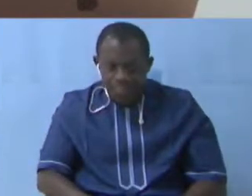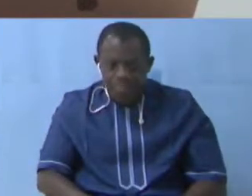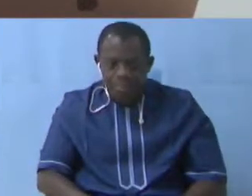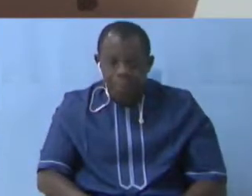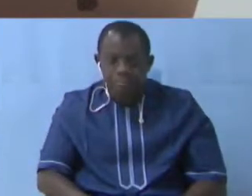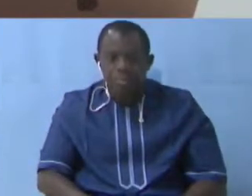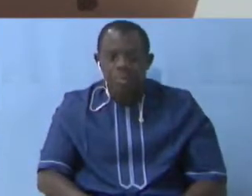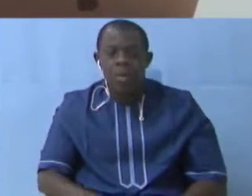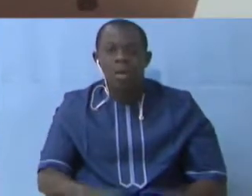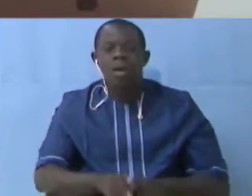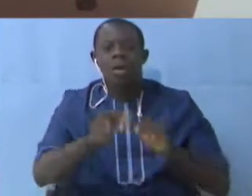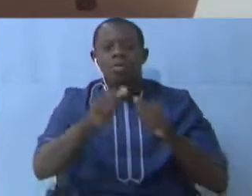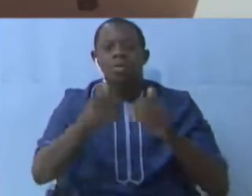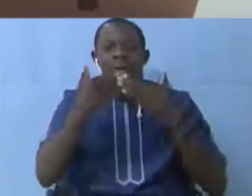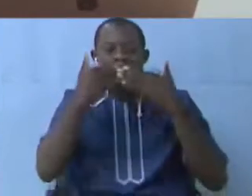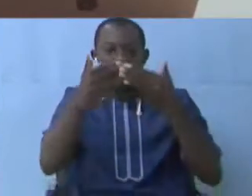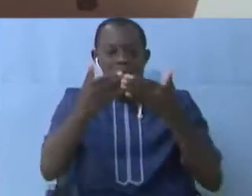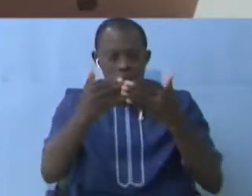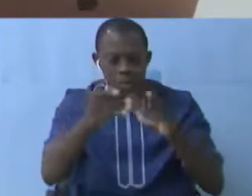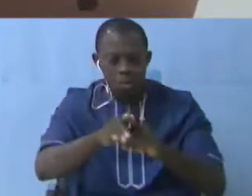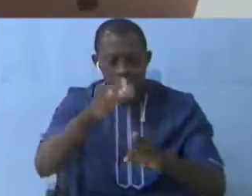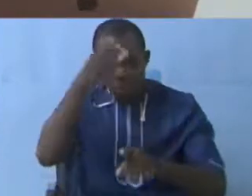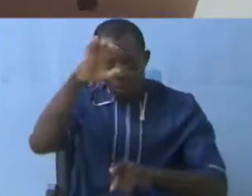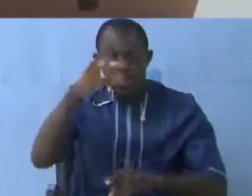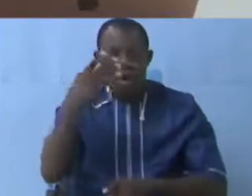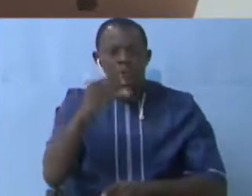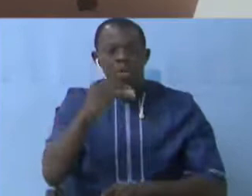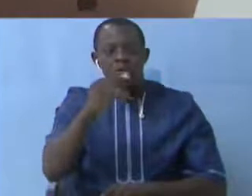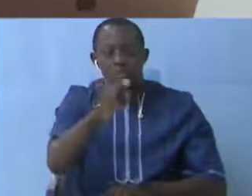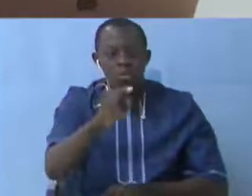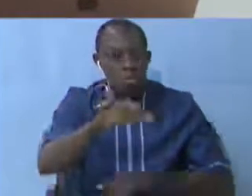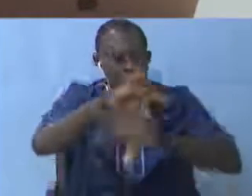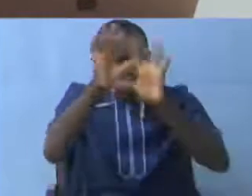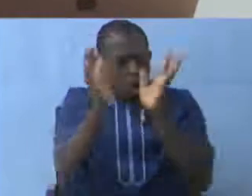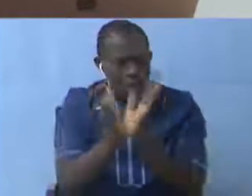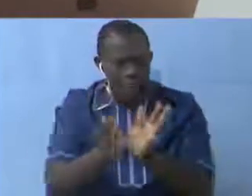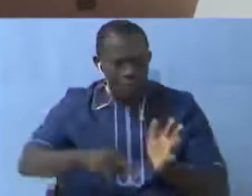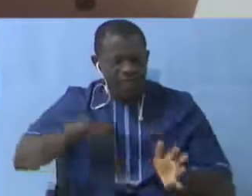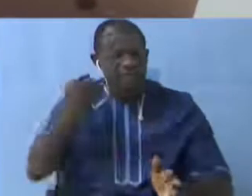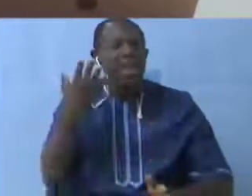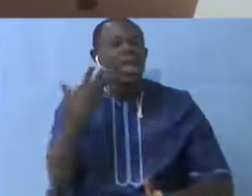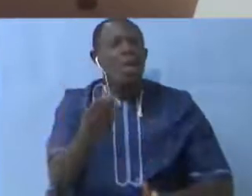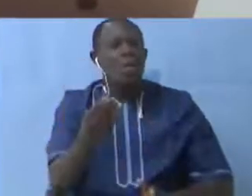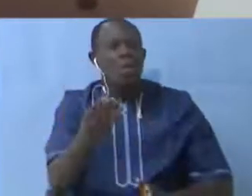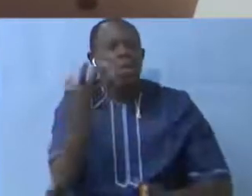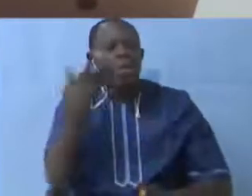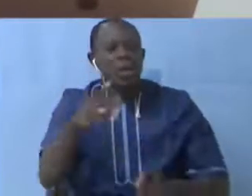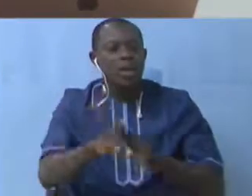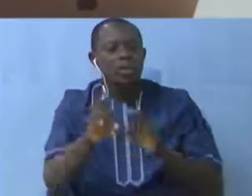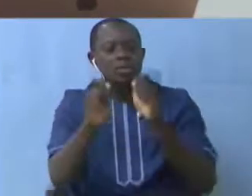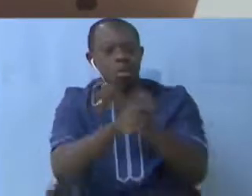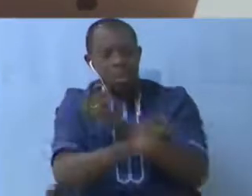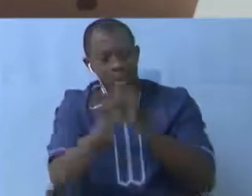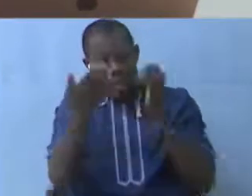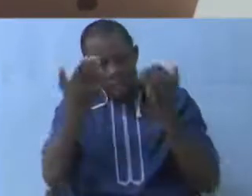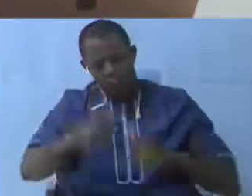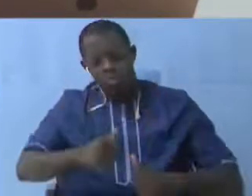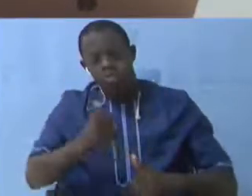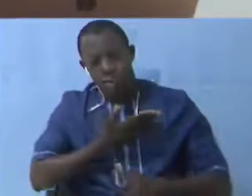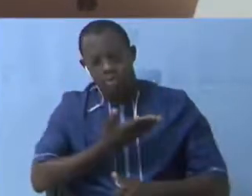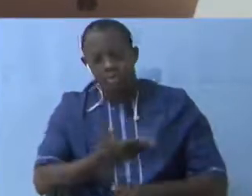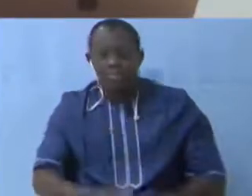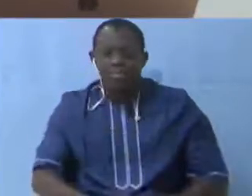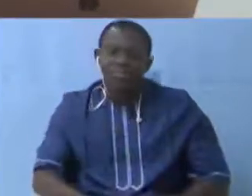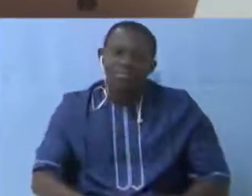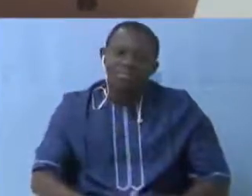Can you tell this commission how you all felt when that change occurred? Ba wecceeku boobu amee nag ndax mun ngaa wax commission bi naka nga ko